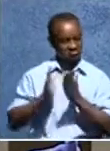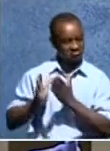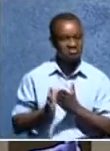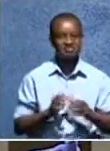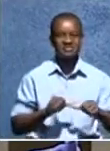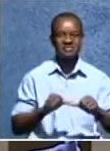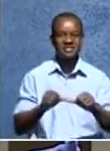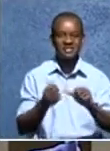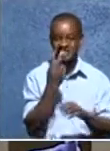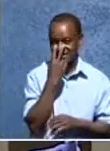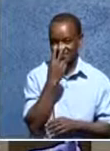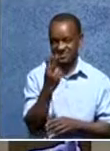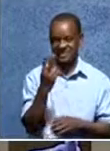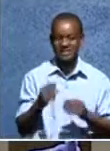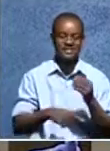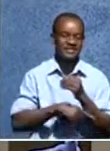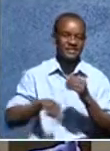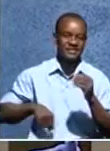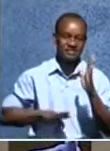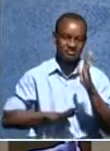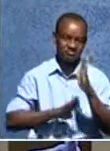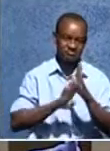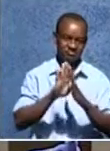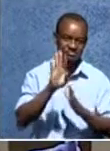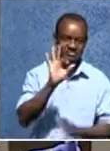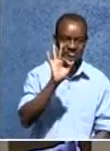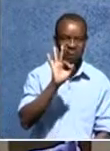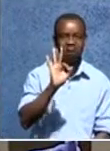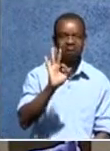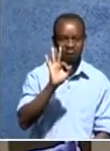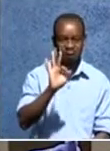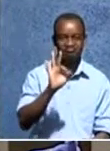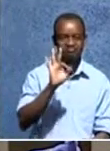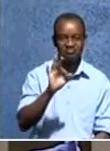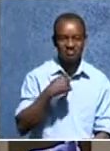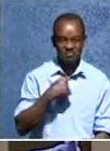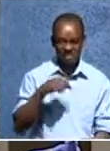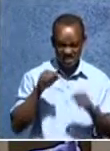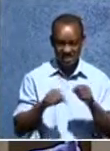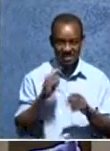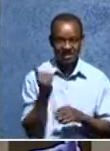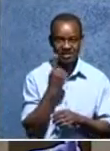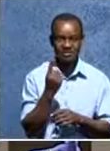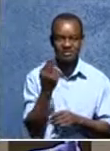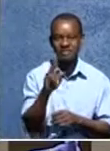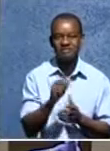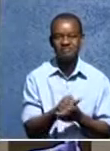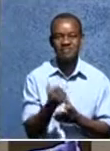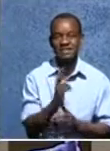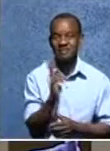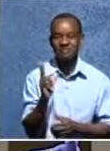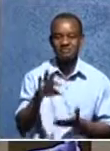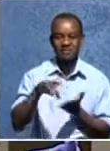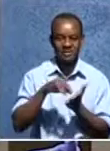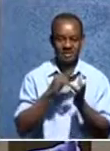that the country indeed delivers. Well, I'm not here to preach, but I have experts in this field with me in the studio to look at the general state of